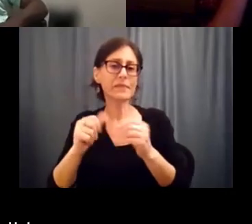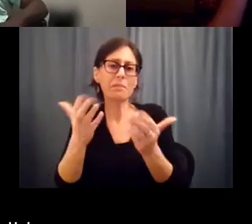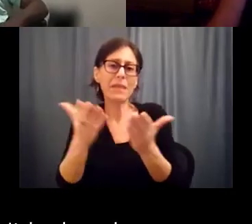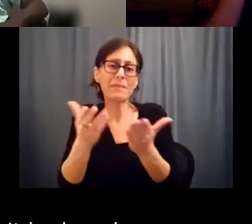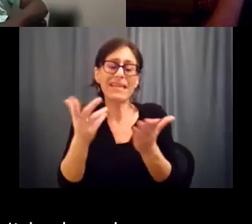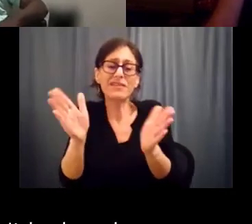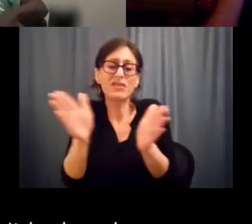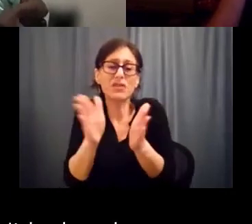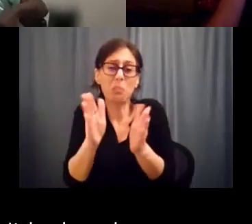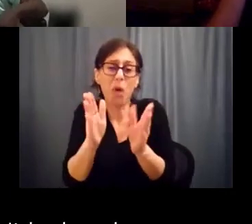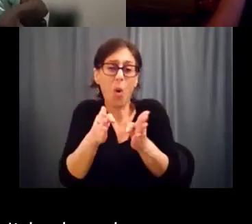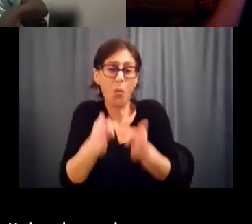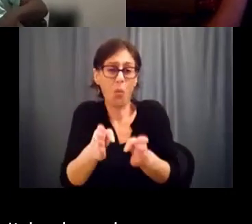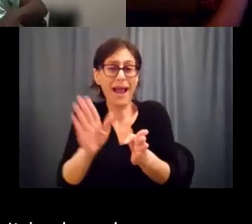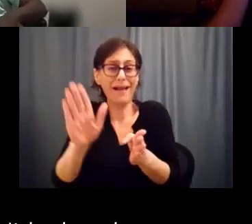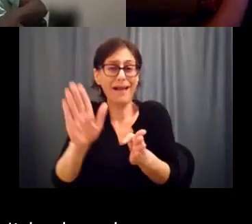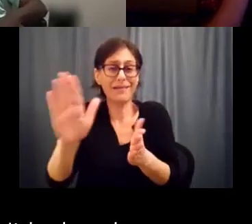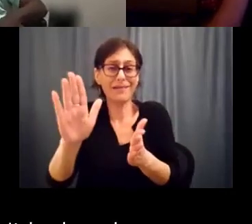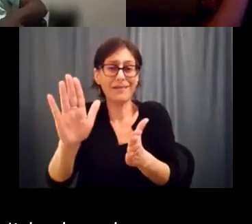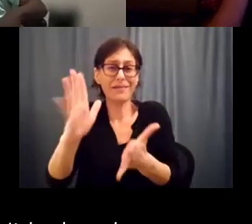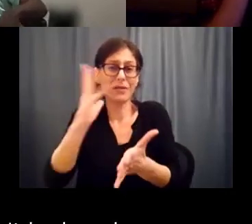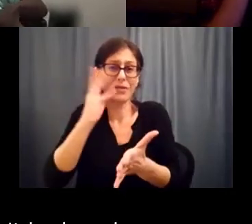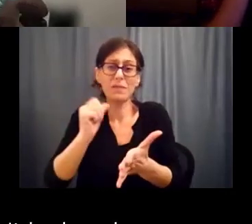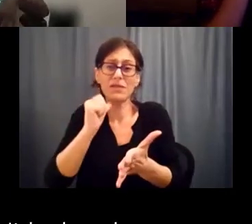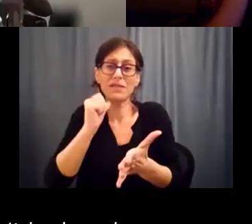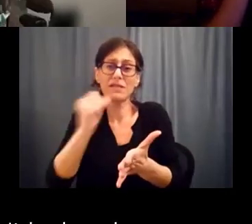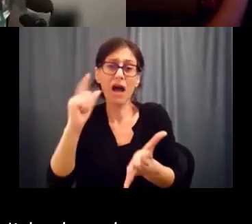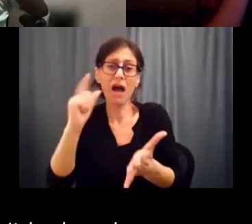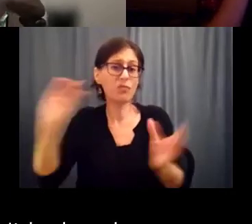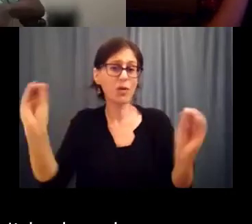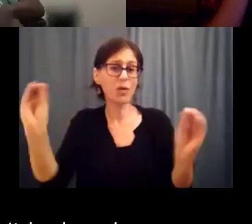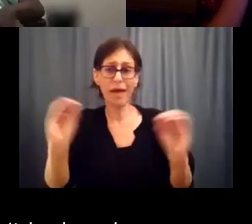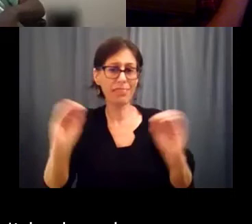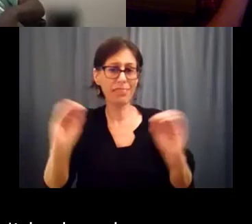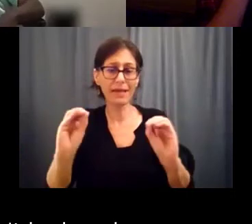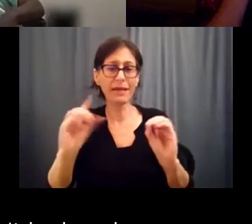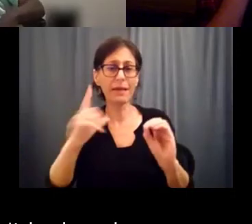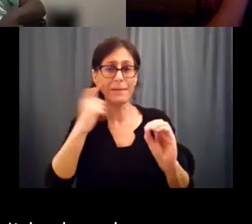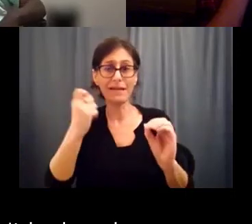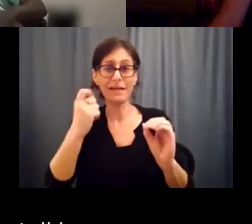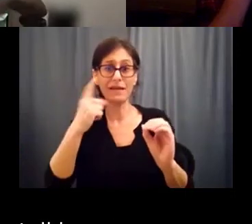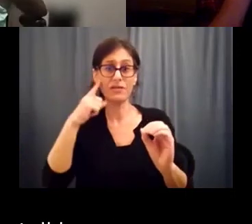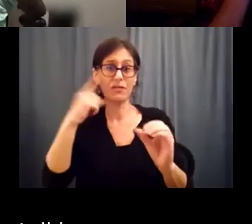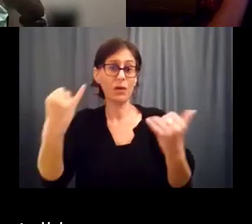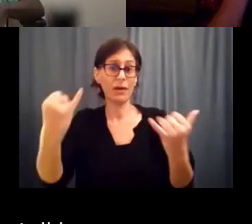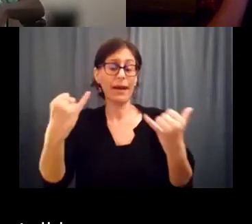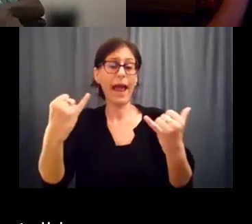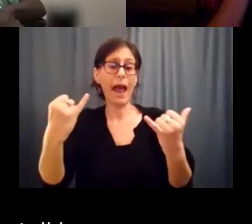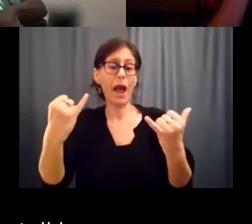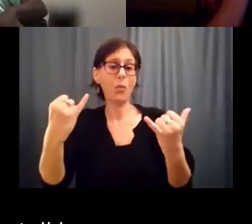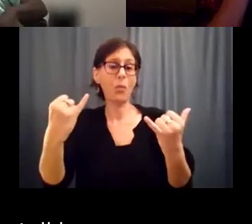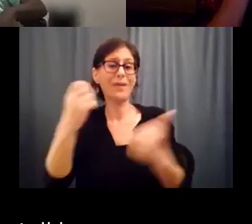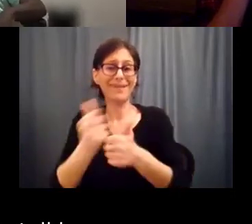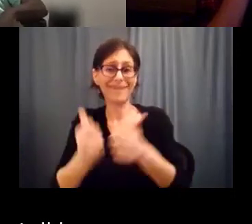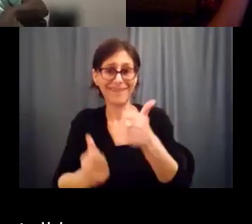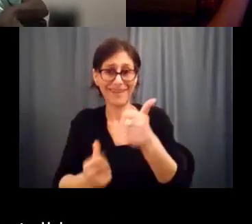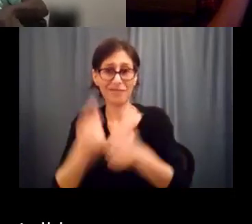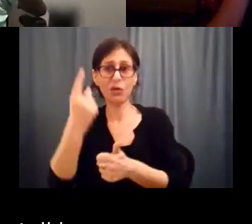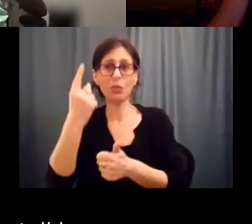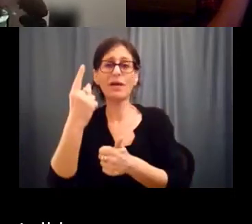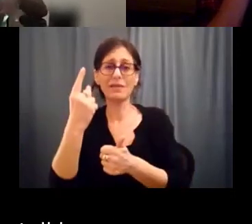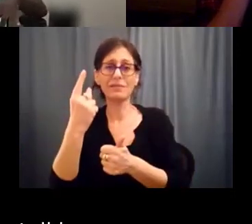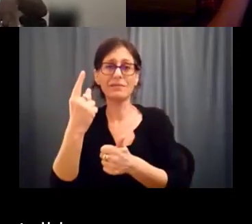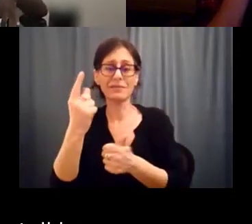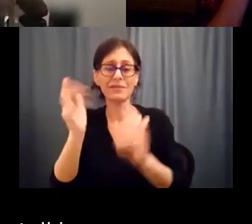way, their deaths won't be in vain, because at least right now, everybody